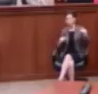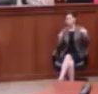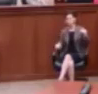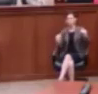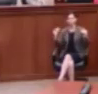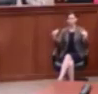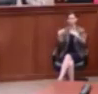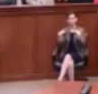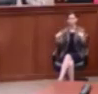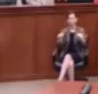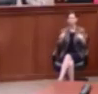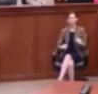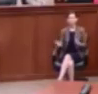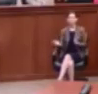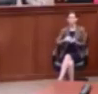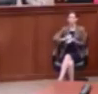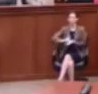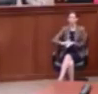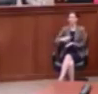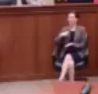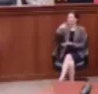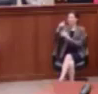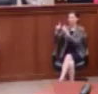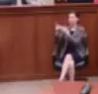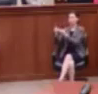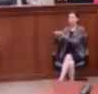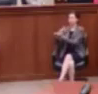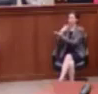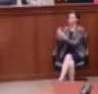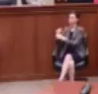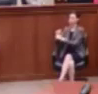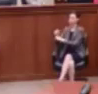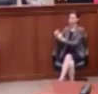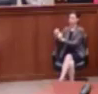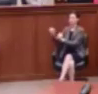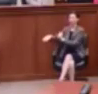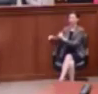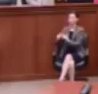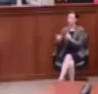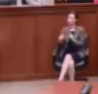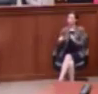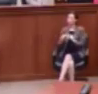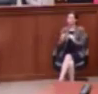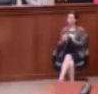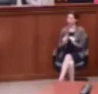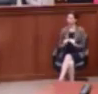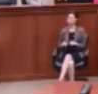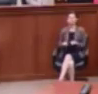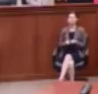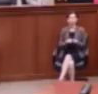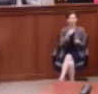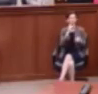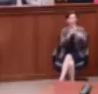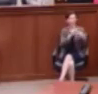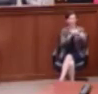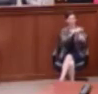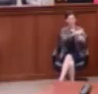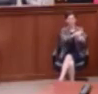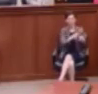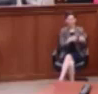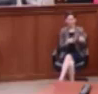I think the department's doing a good job of working towards that. Hopefully we can get to a really good point with that. And I think that also ties in something that Ms. Smith mentioned earlier, and